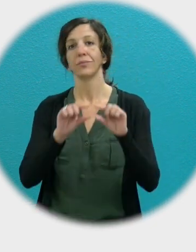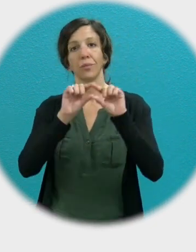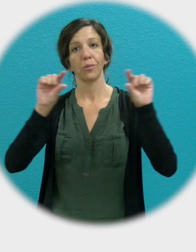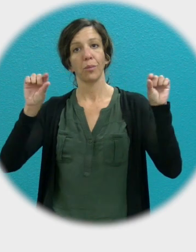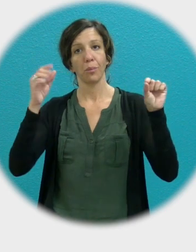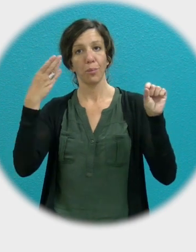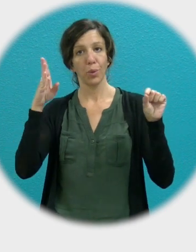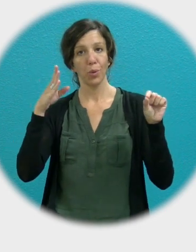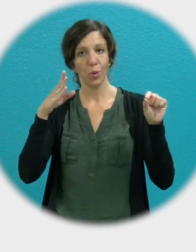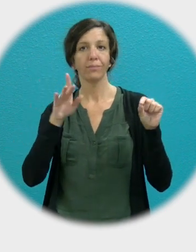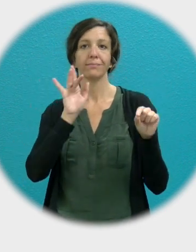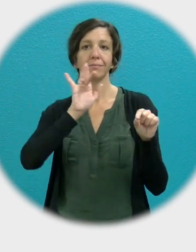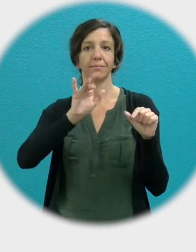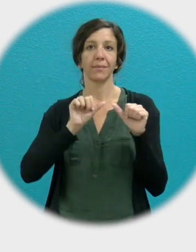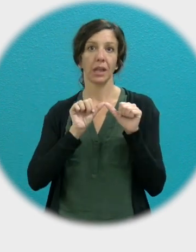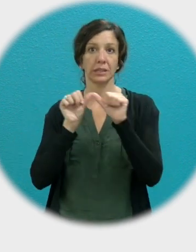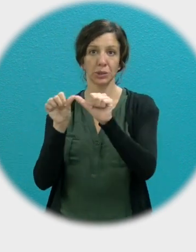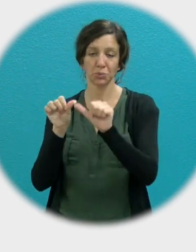continue.